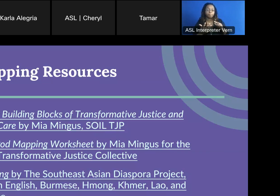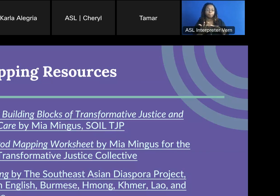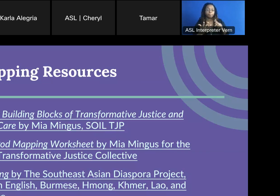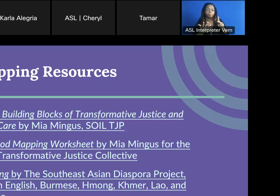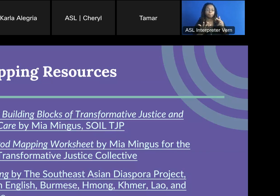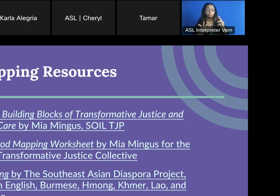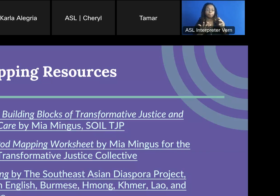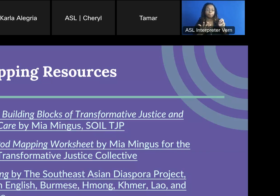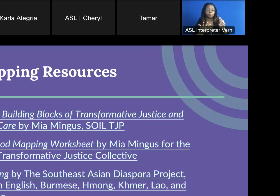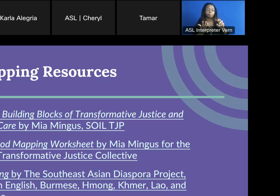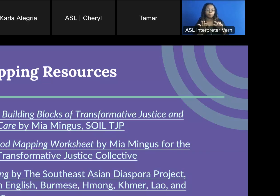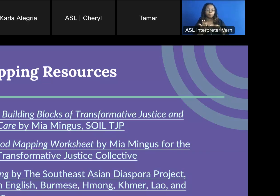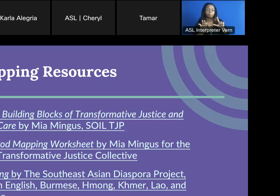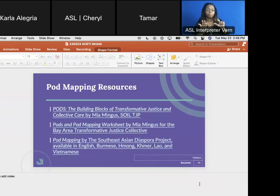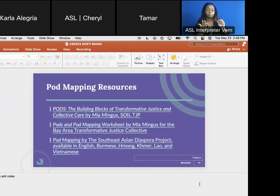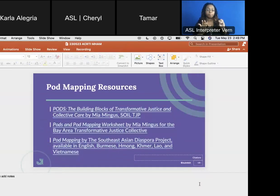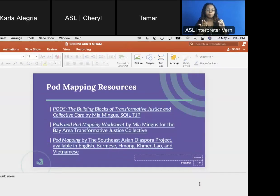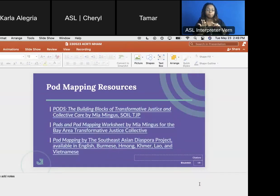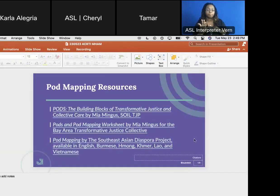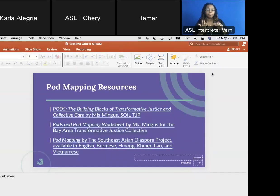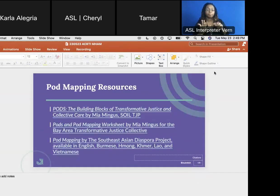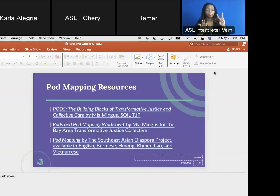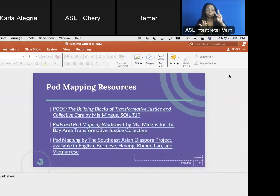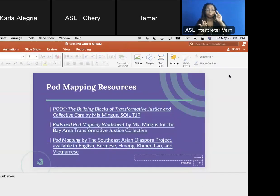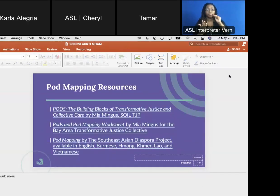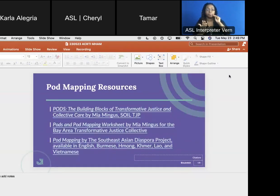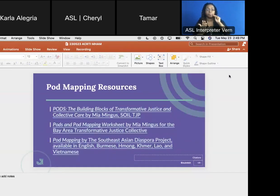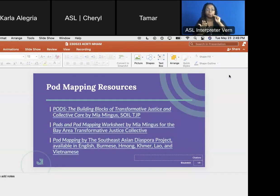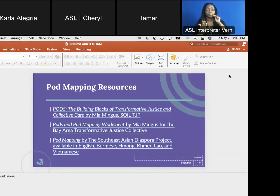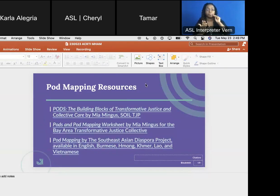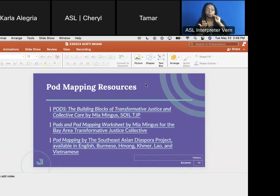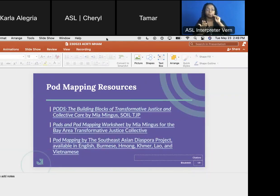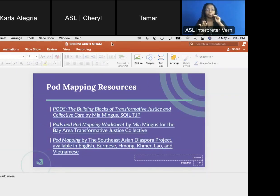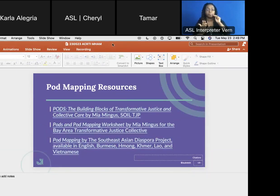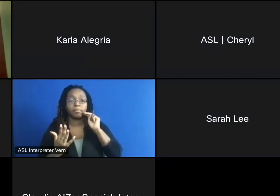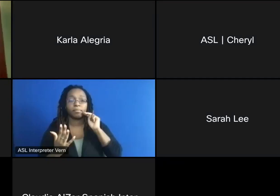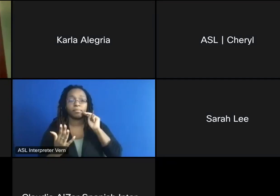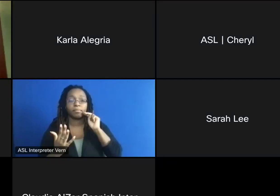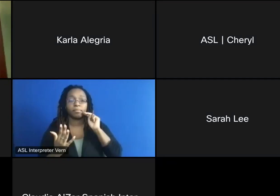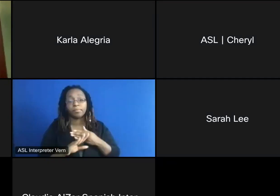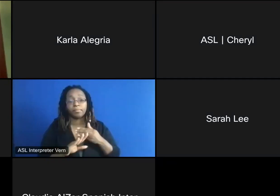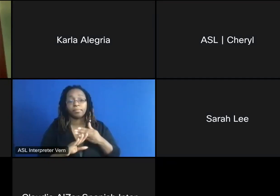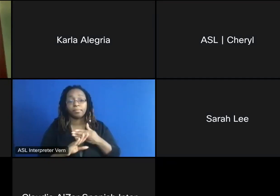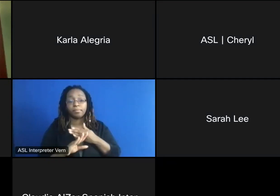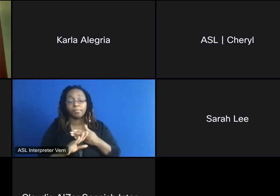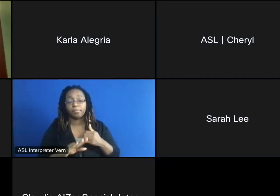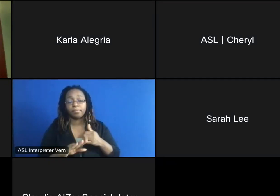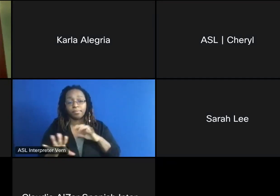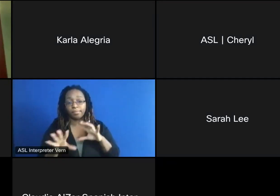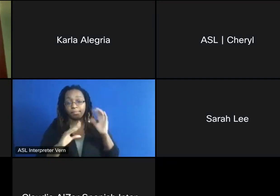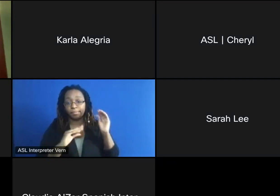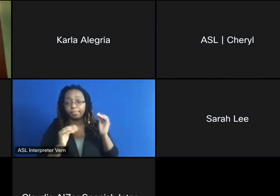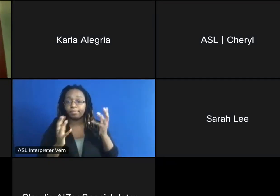So before I have us leave, I want to ask if there are any questions